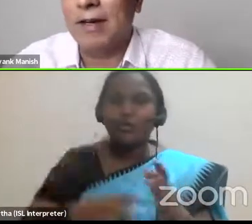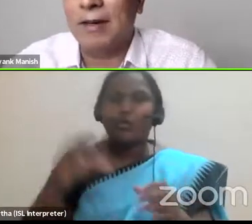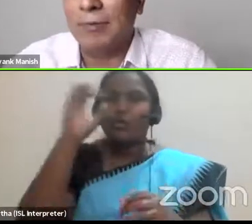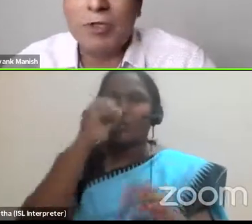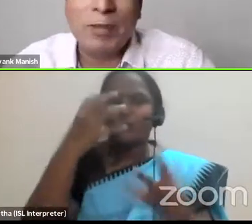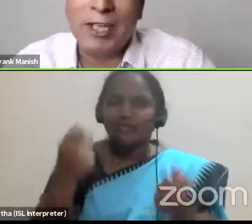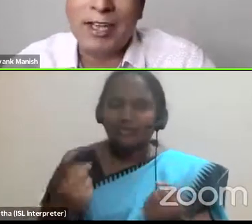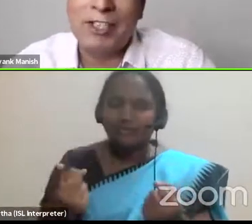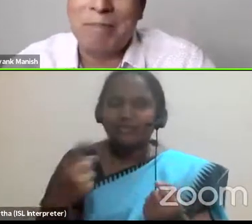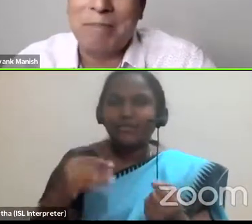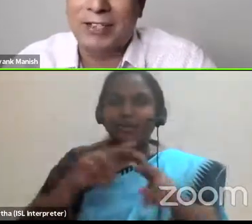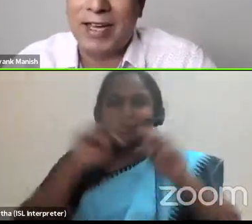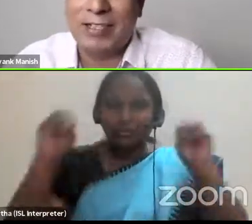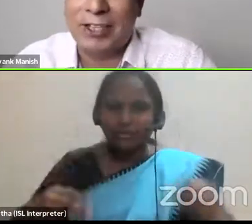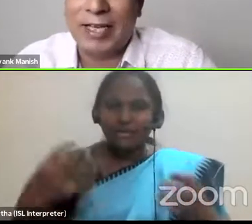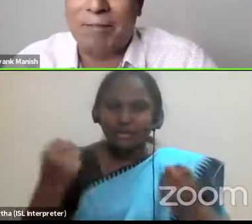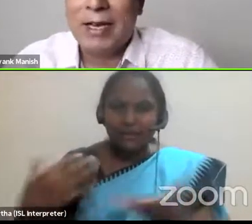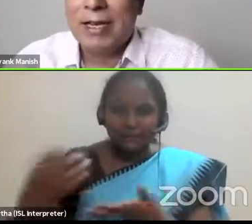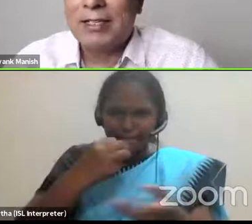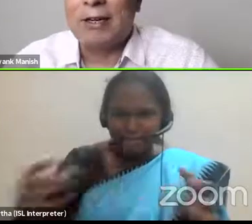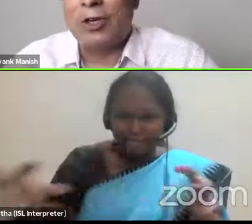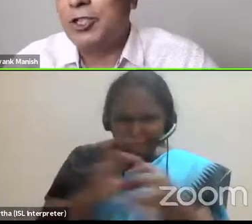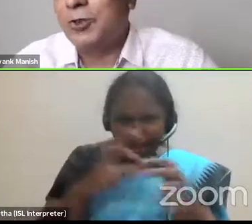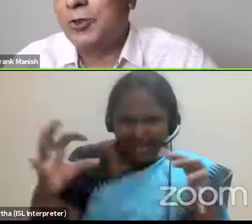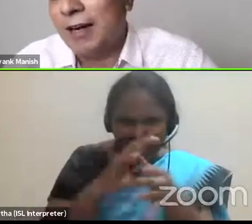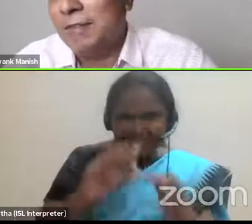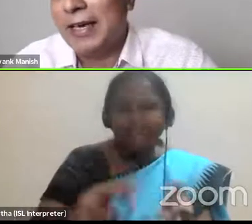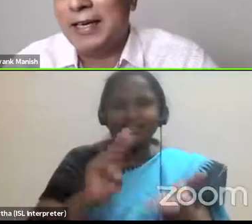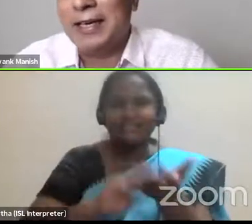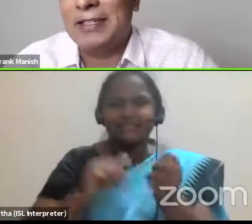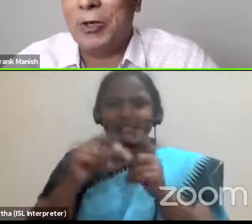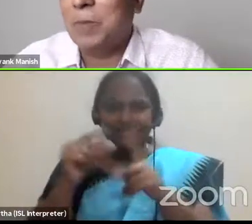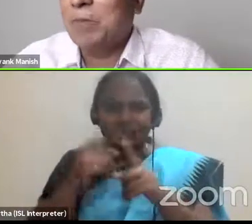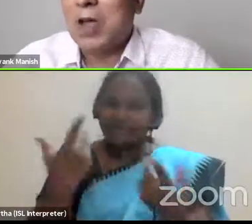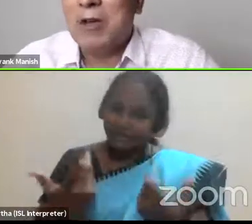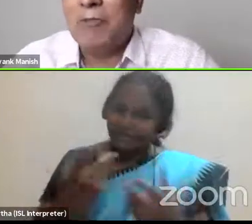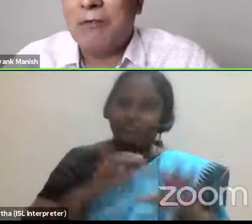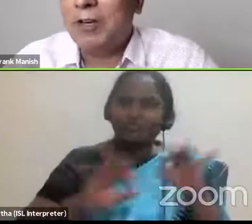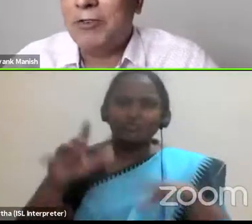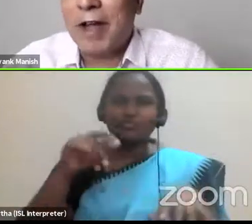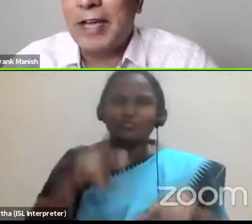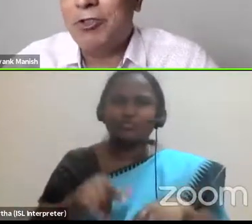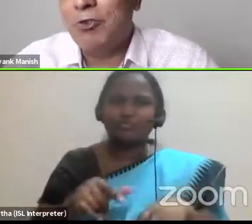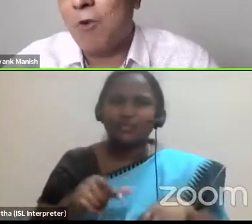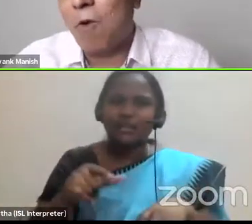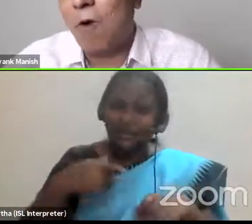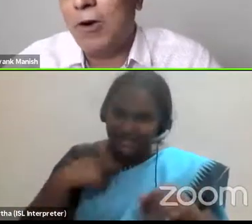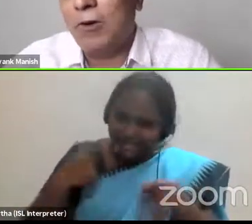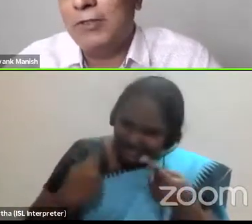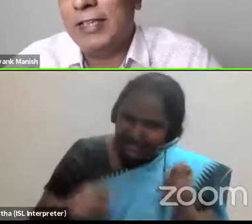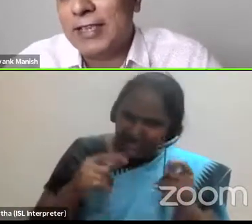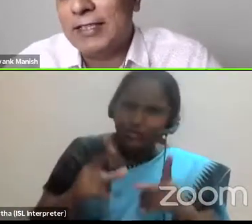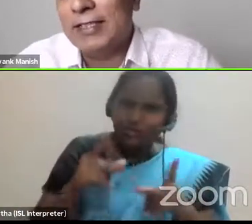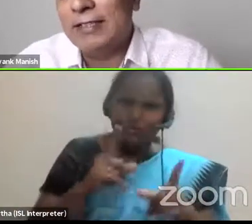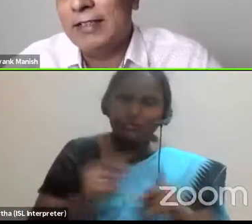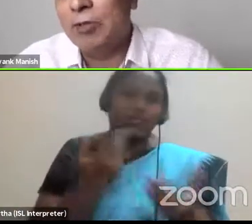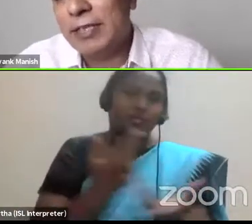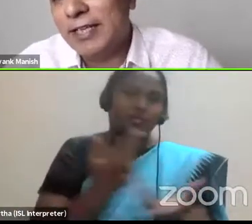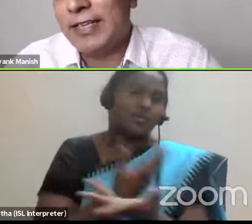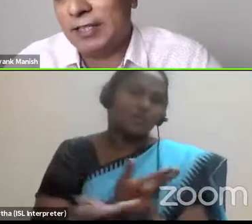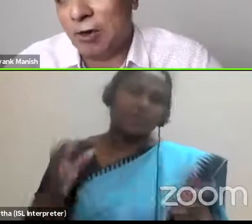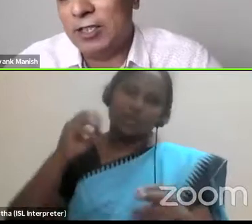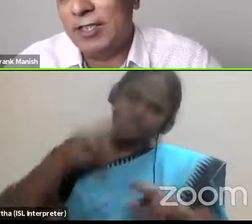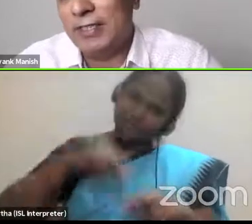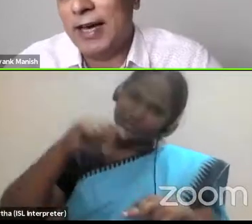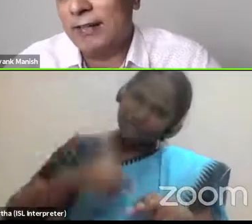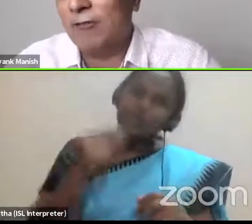in the museum's collection match that shape, virtual art making. So we're trying to do all of these